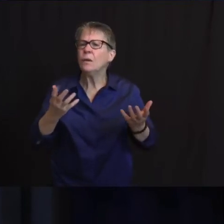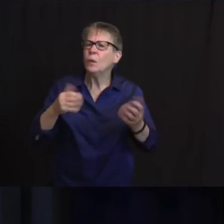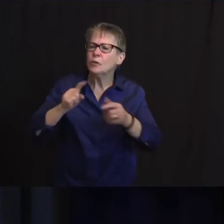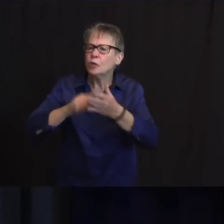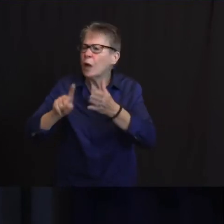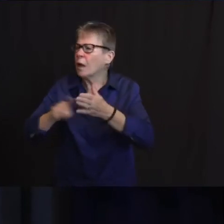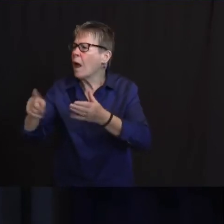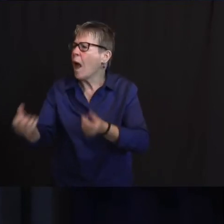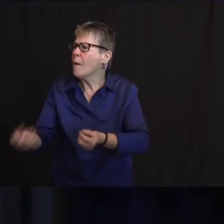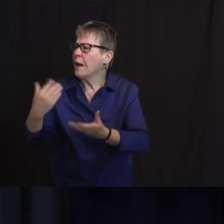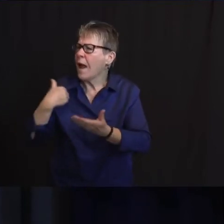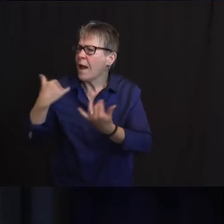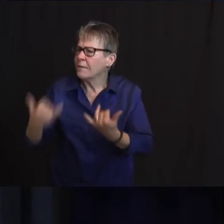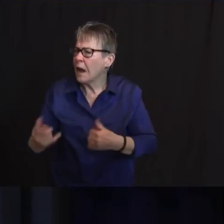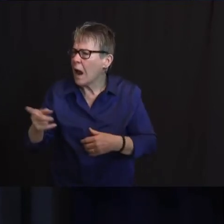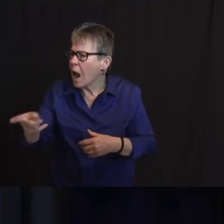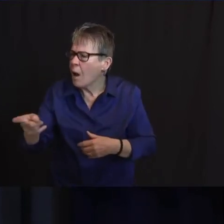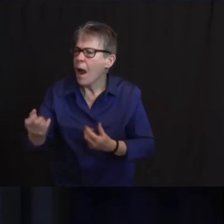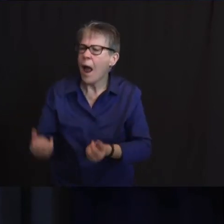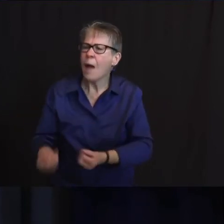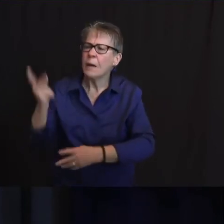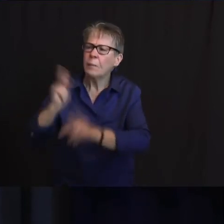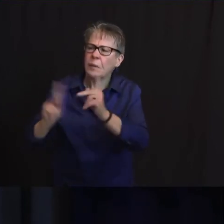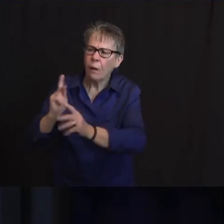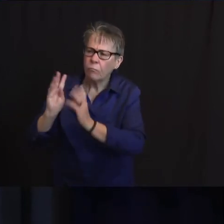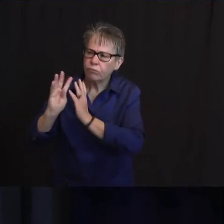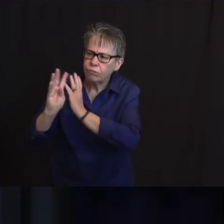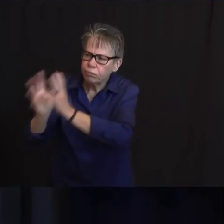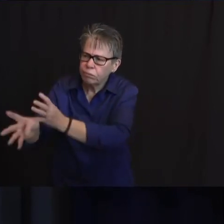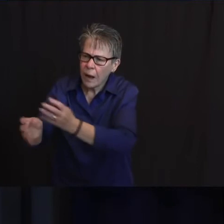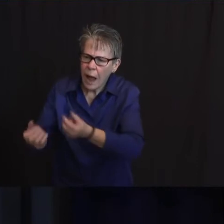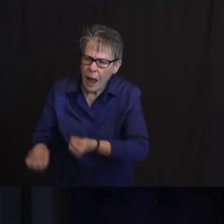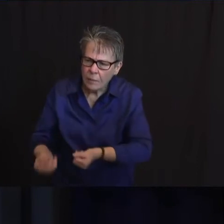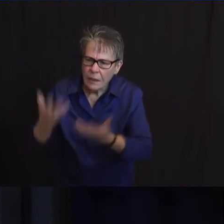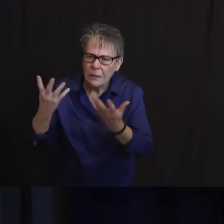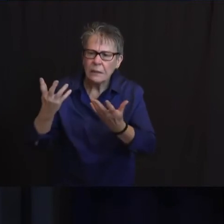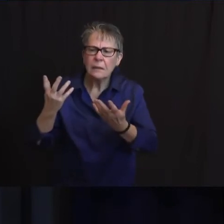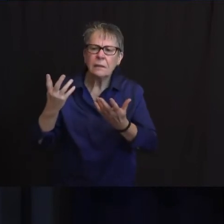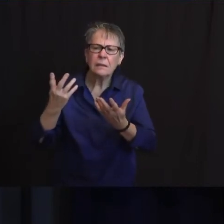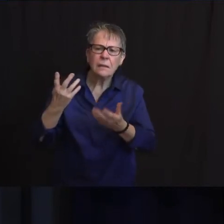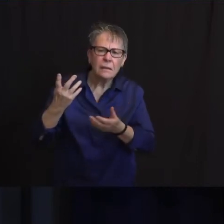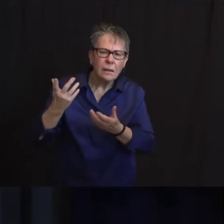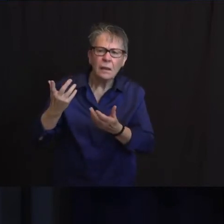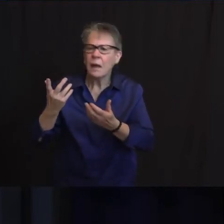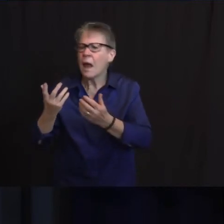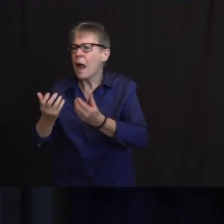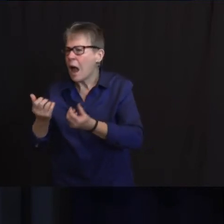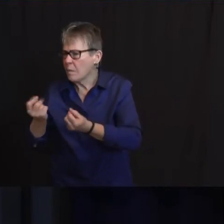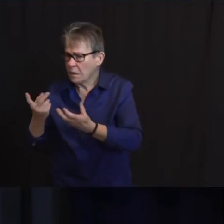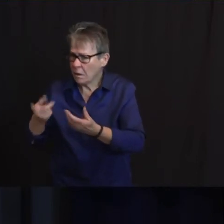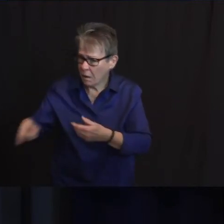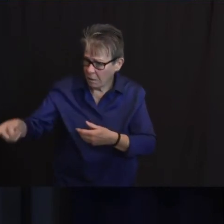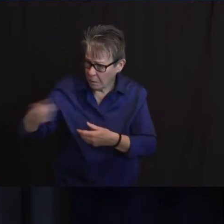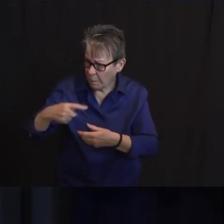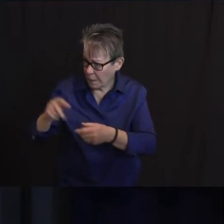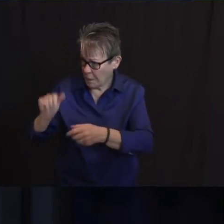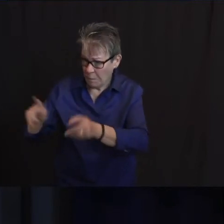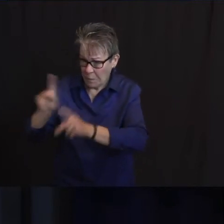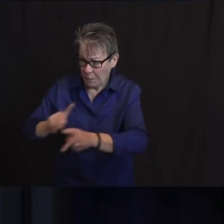throughput at the site, access to all eligible individuals, that is population density, and disease